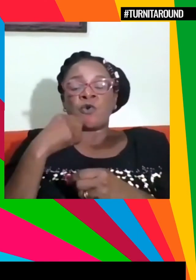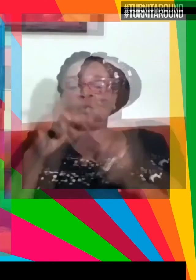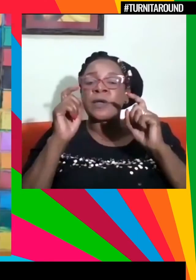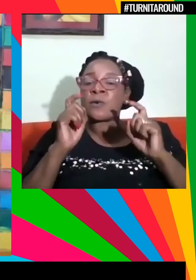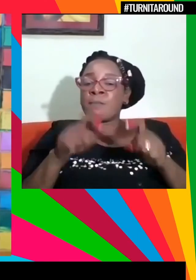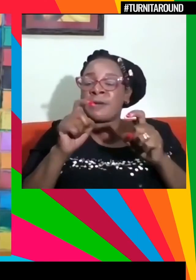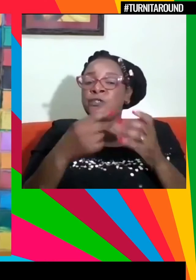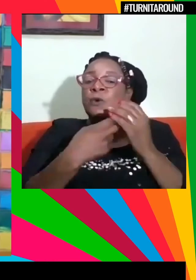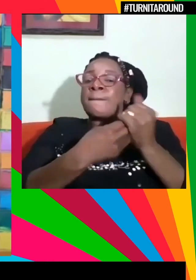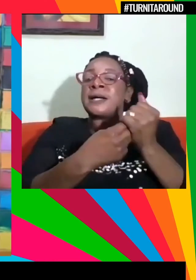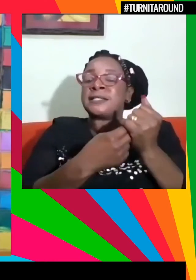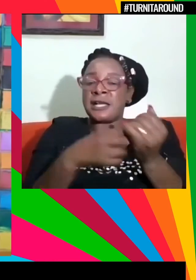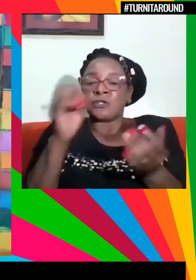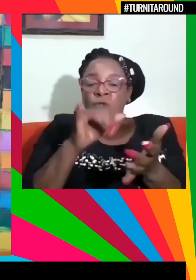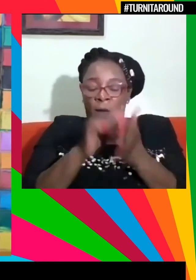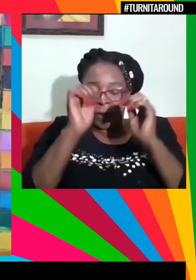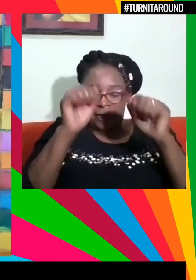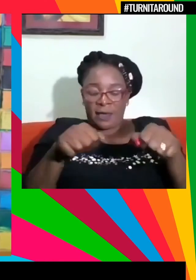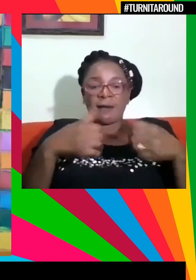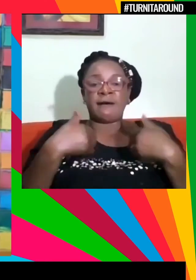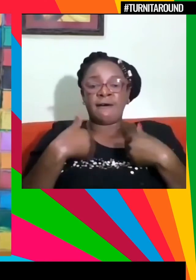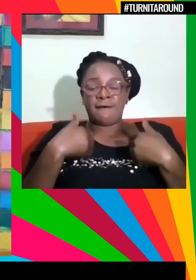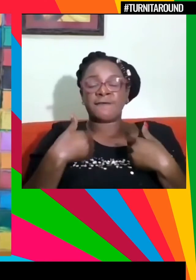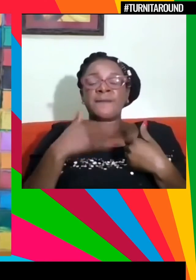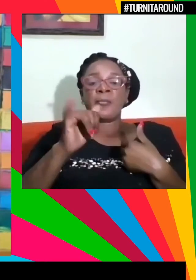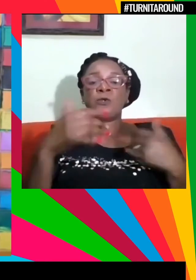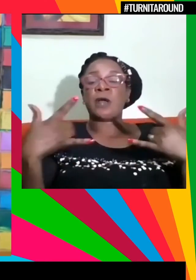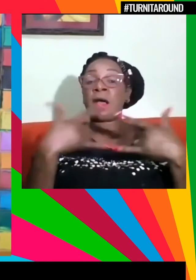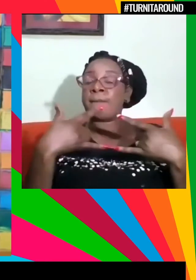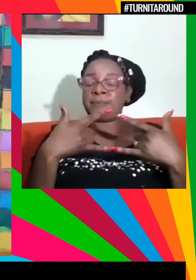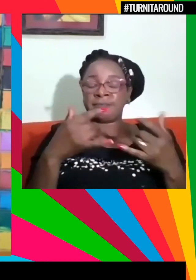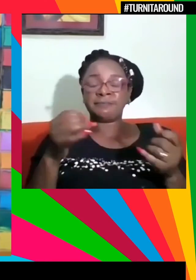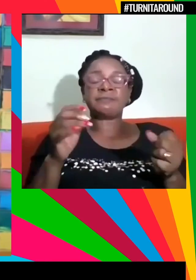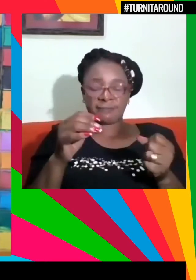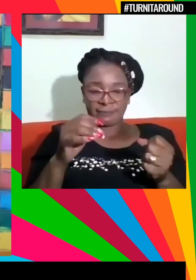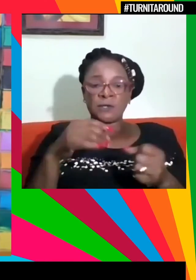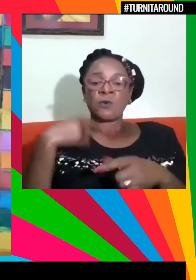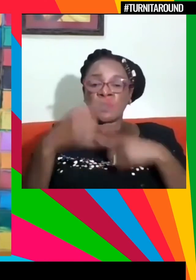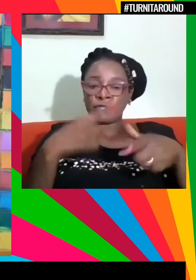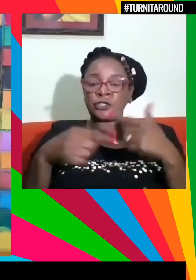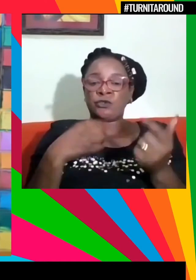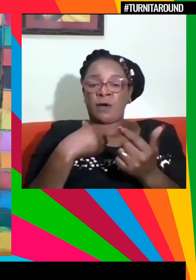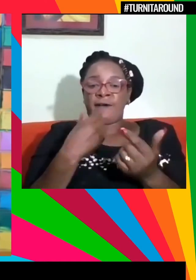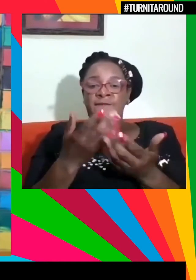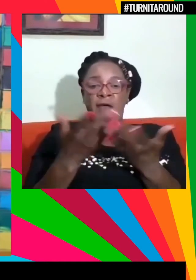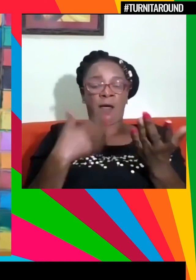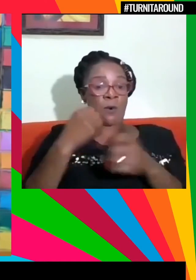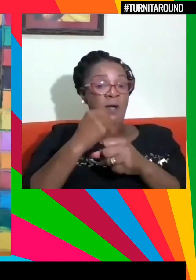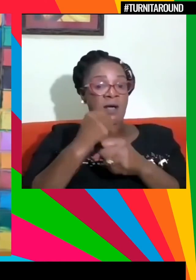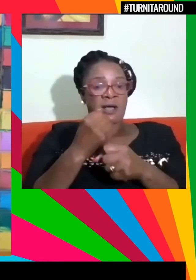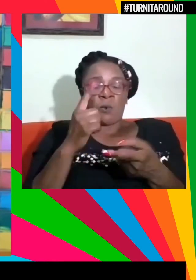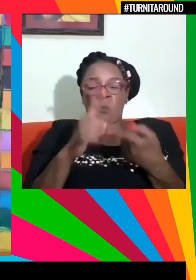really complement the skills that we have and kind of fill those gaps. So, you know, as we continue to learn about what works and what